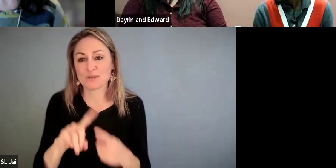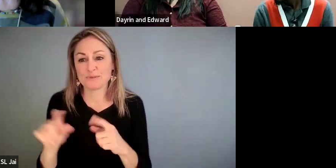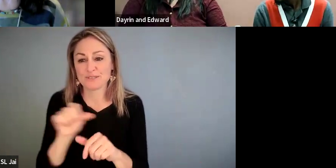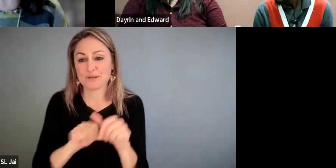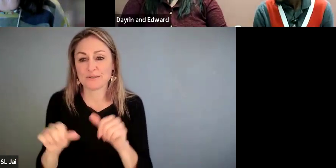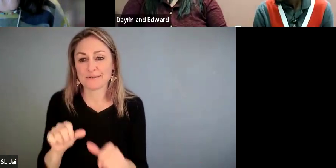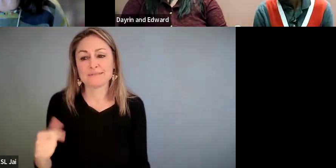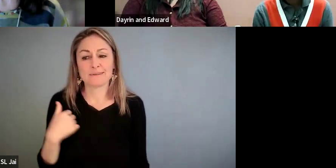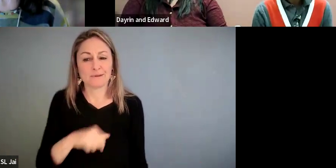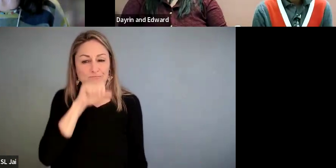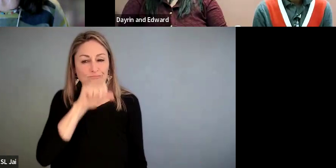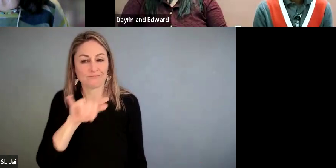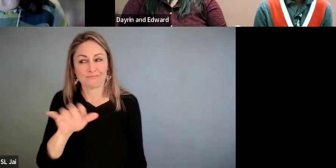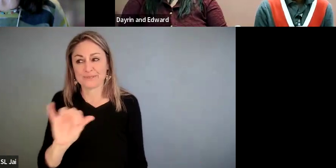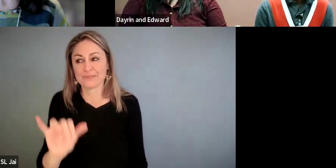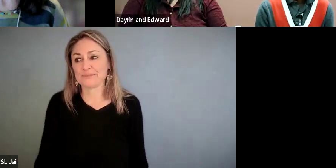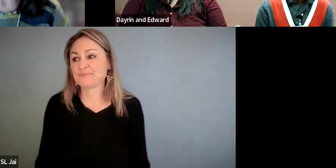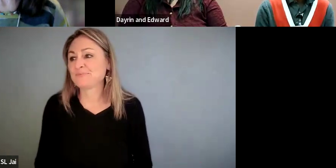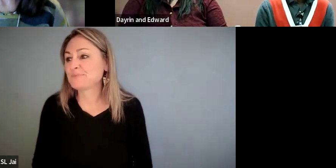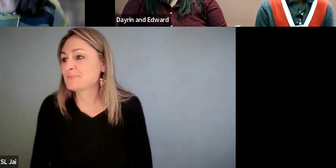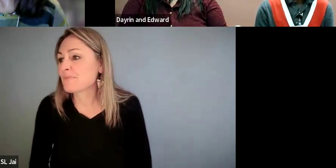We do too. We like that too.